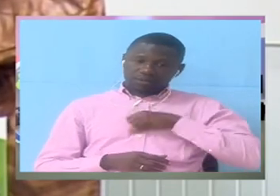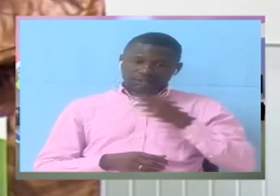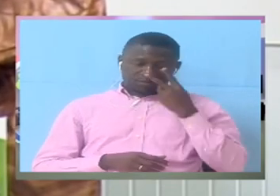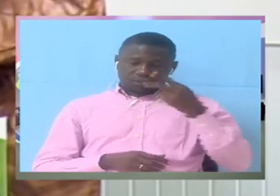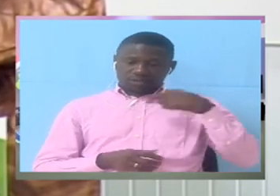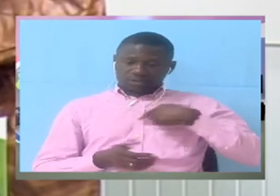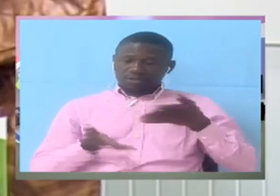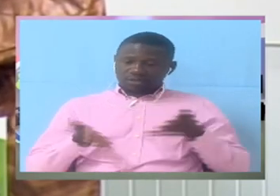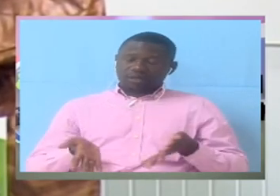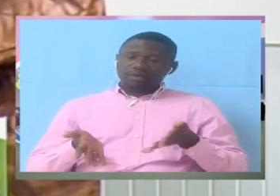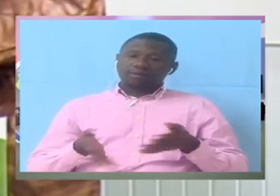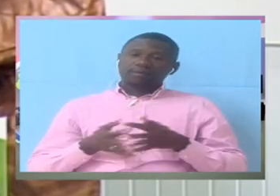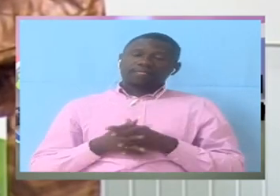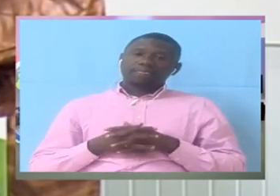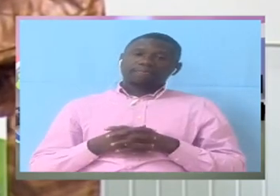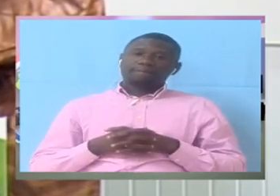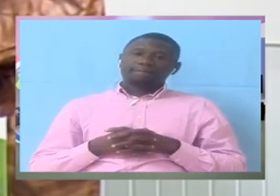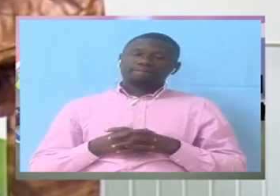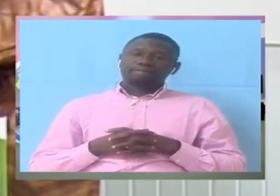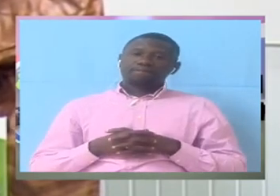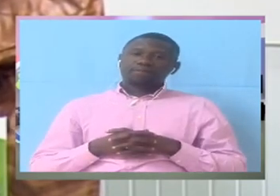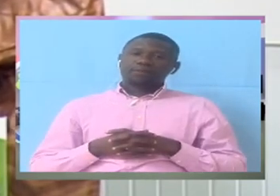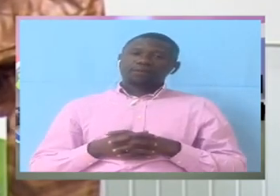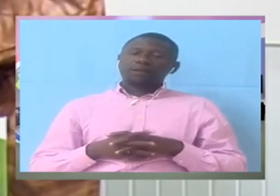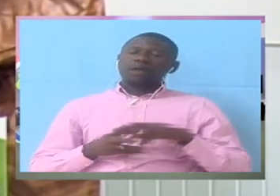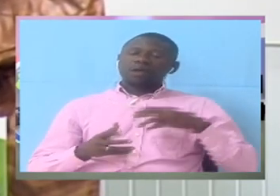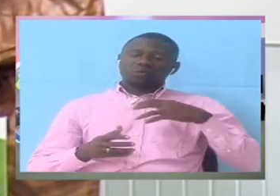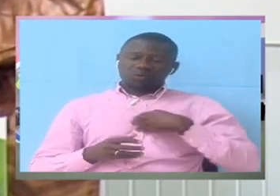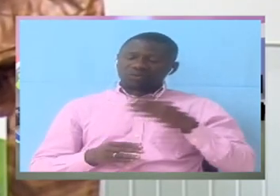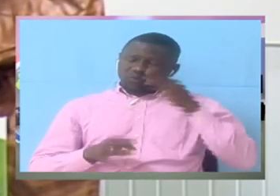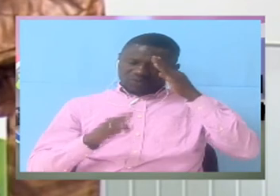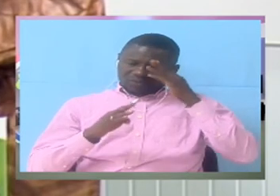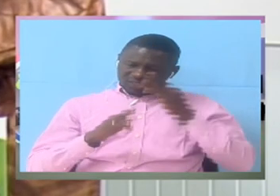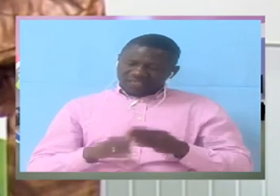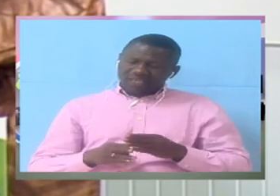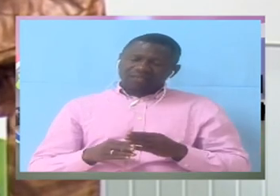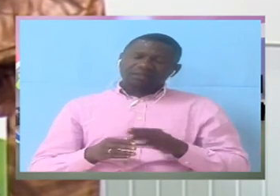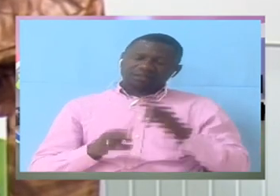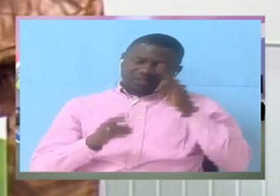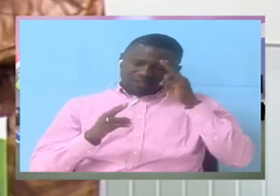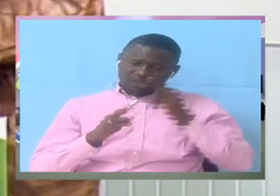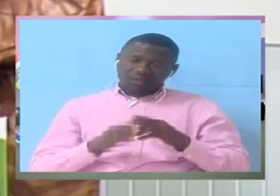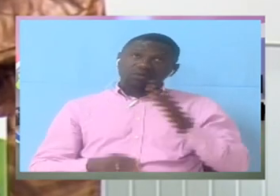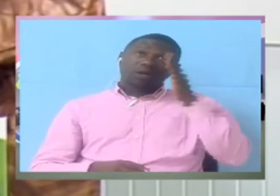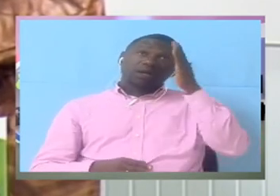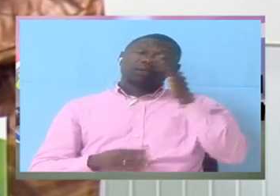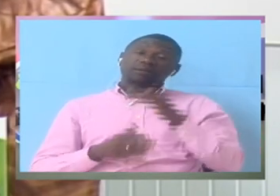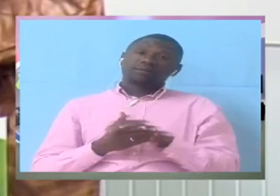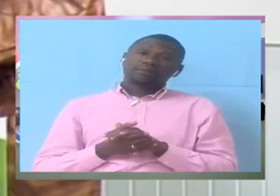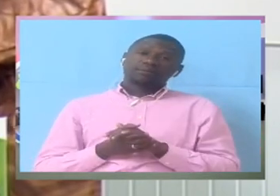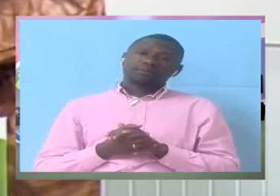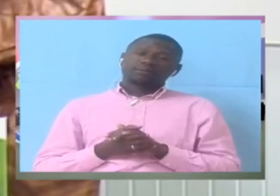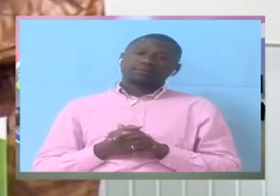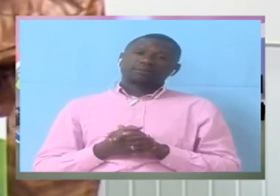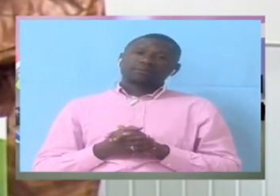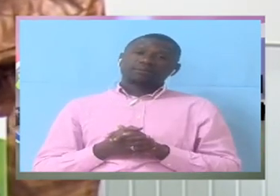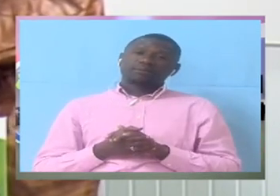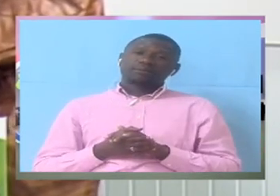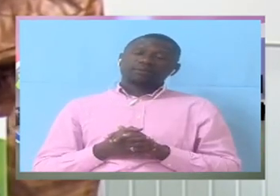so today I see myself sitting now with this. Well, that's great thanks to Allah.